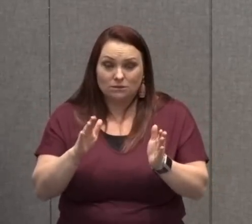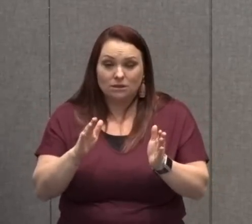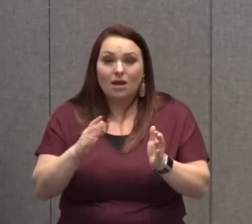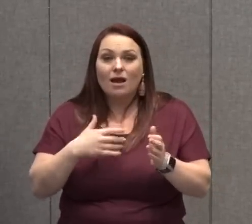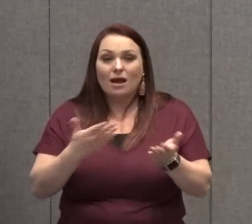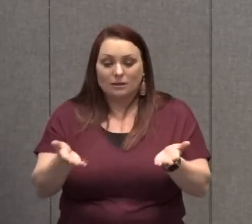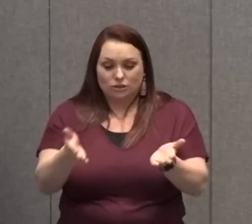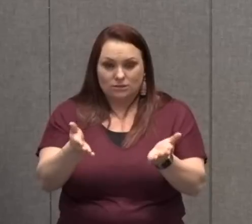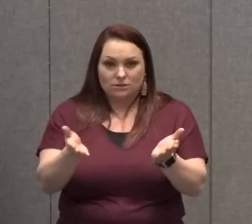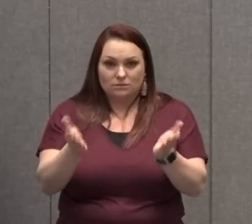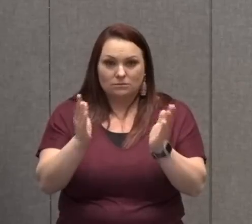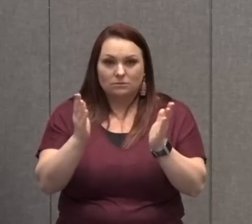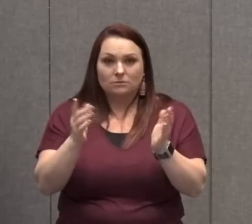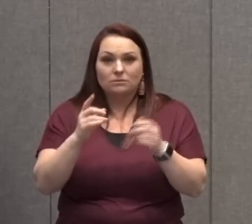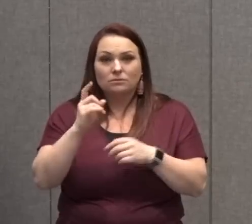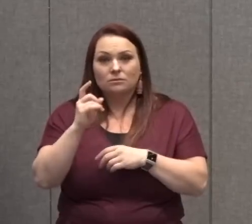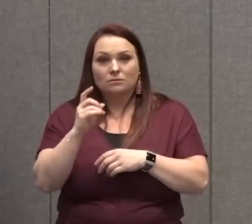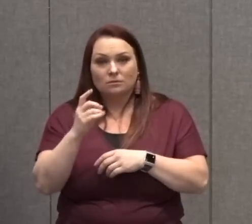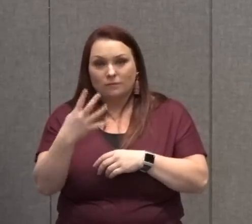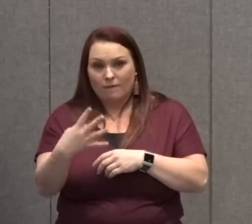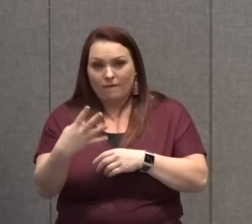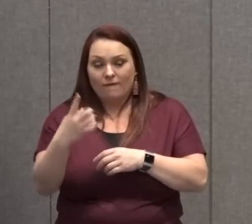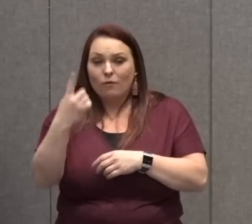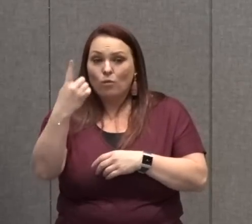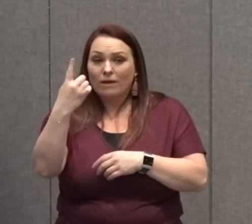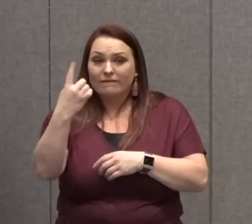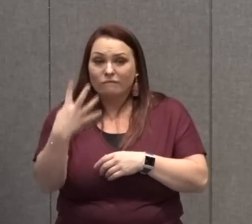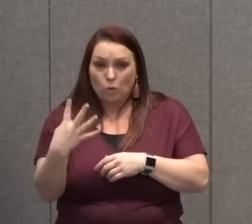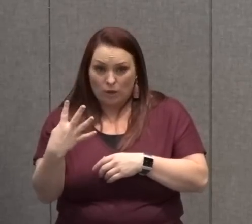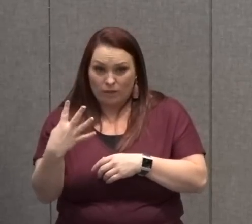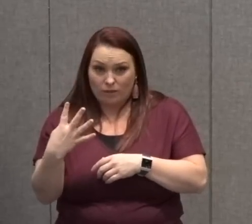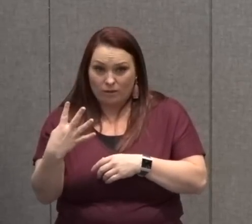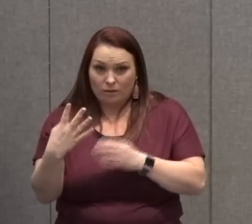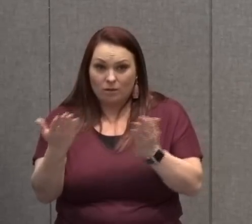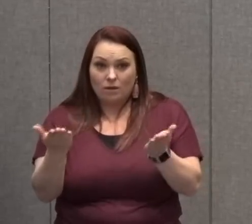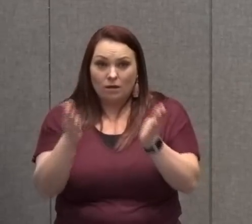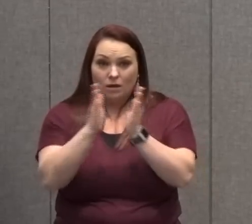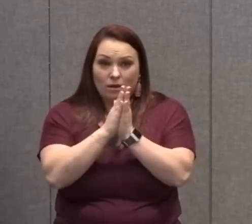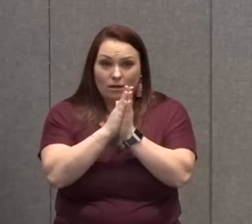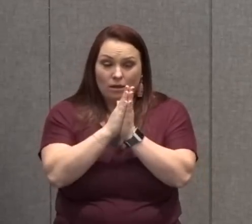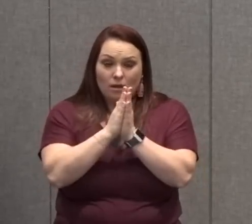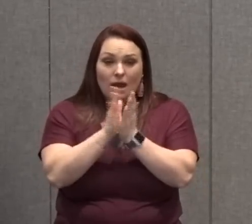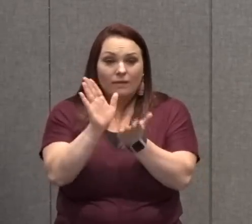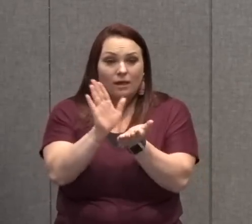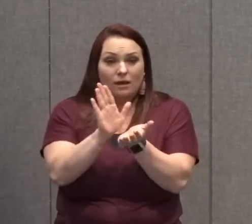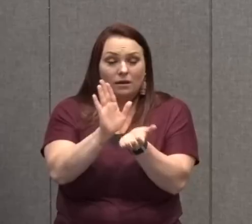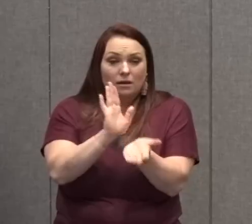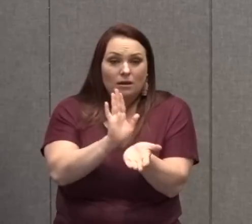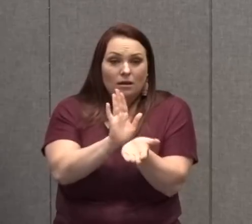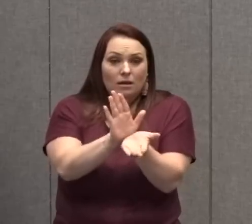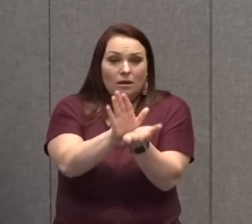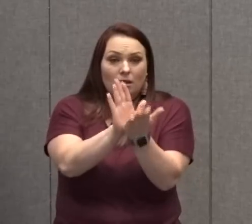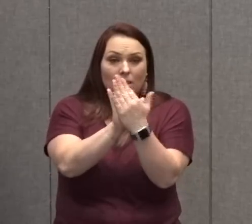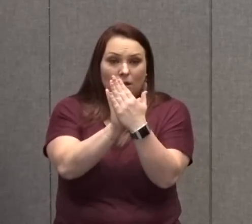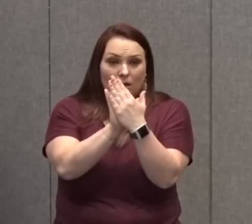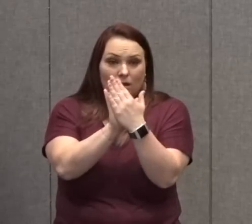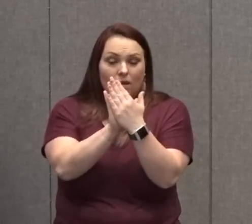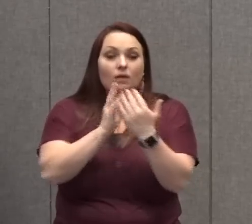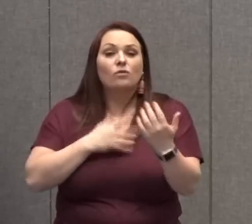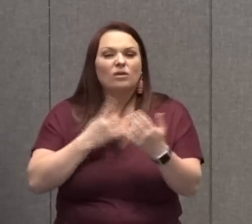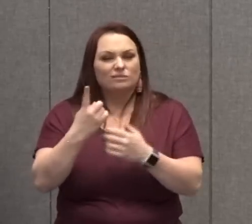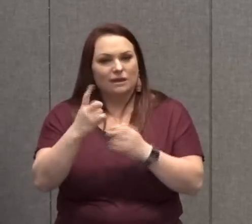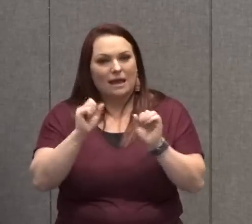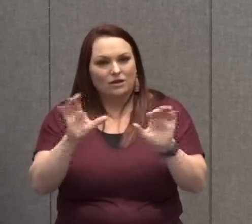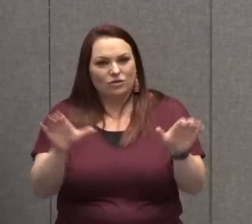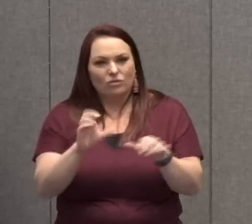folded these in two fourths just like we did with our superhero one of the ways